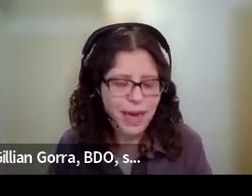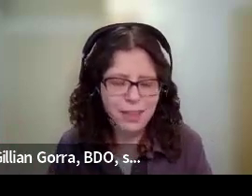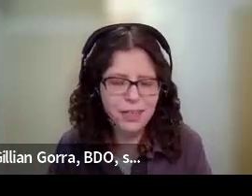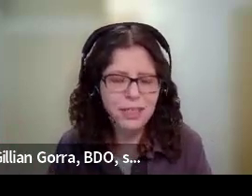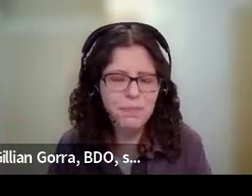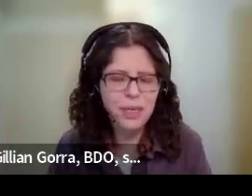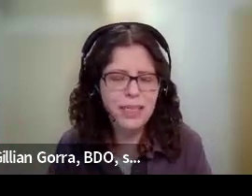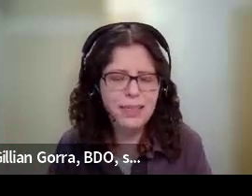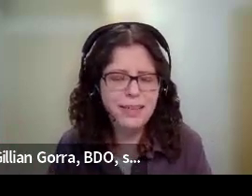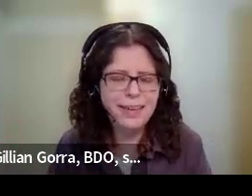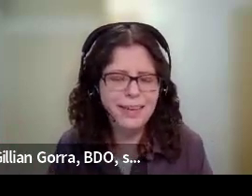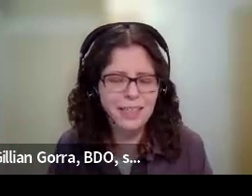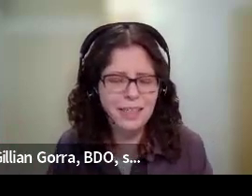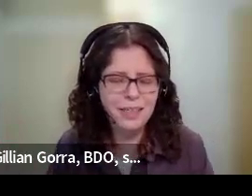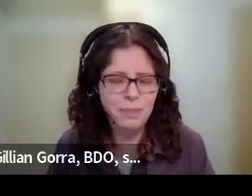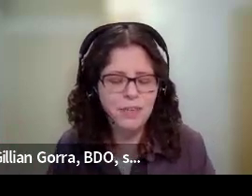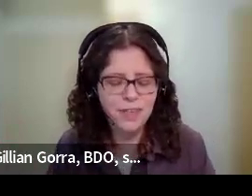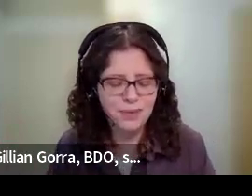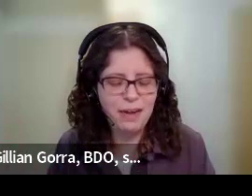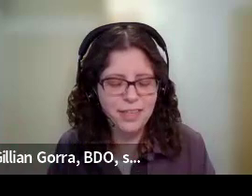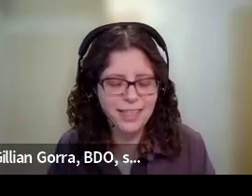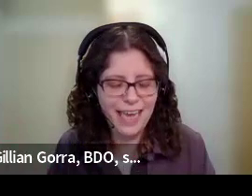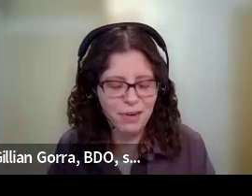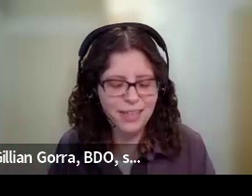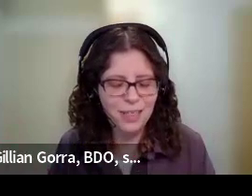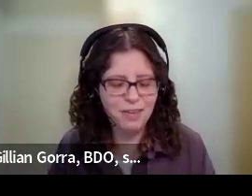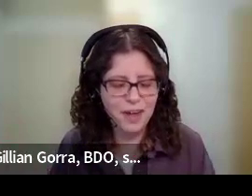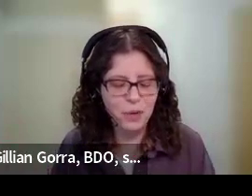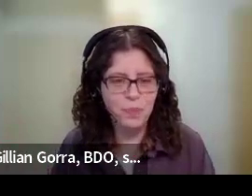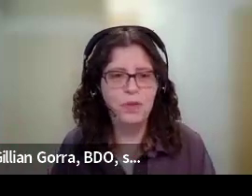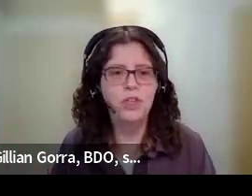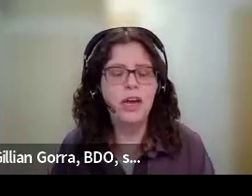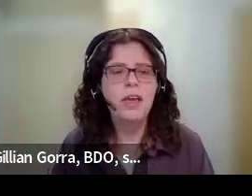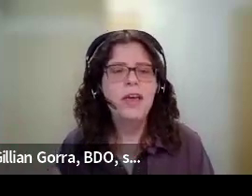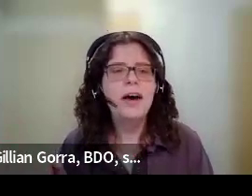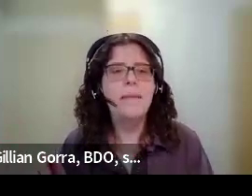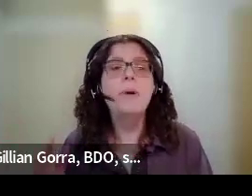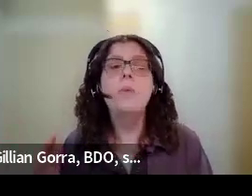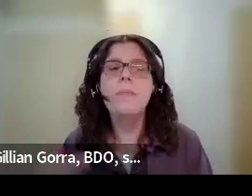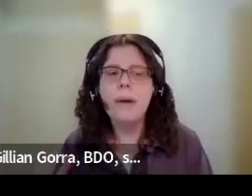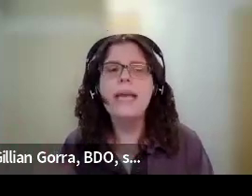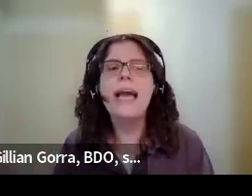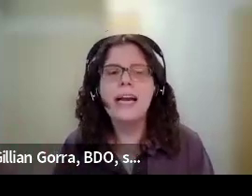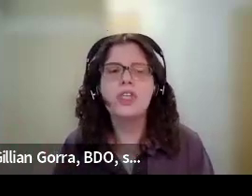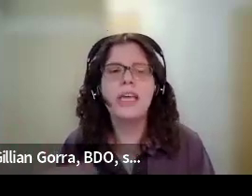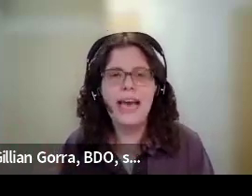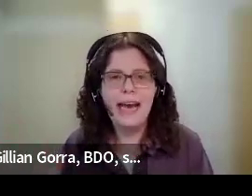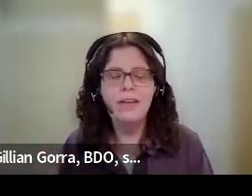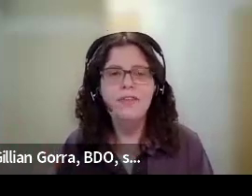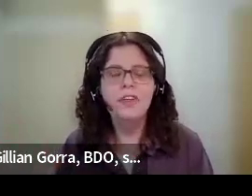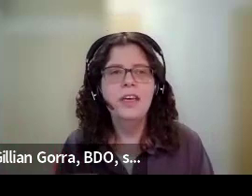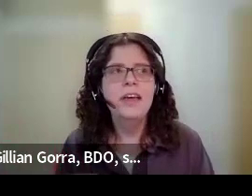I have to go back. There are some pretty specifics around this in accounting, so I can follow up with you, John. But we might